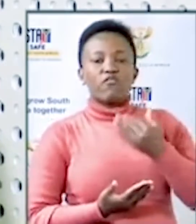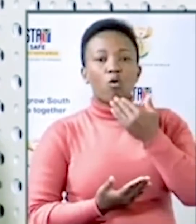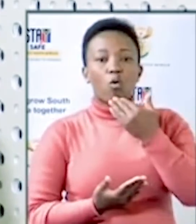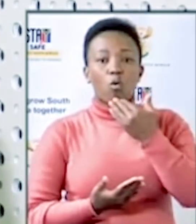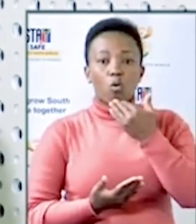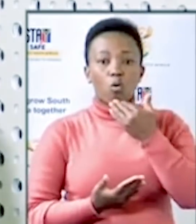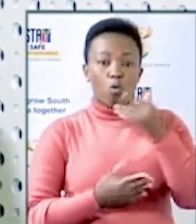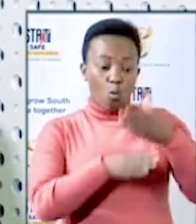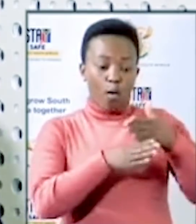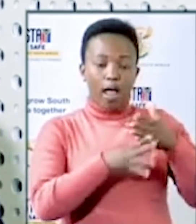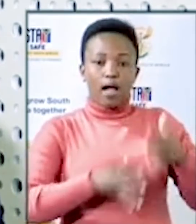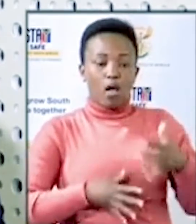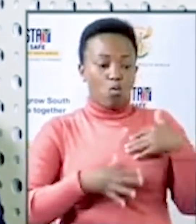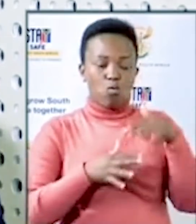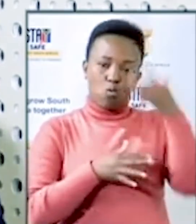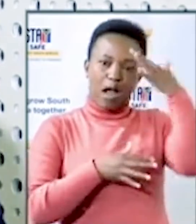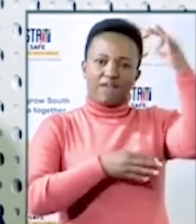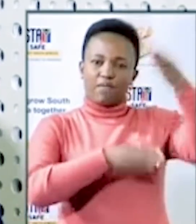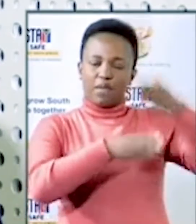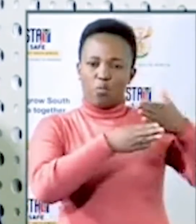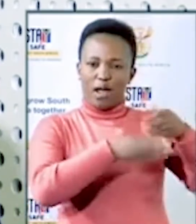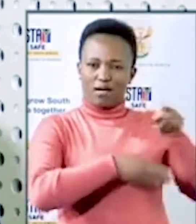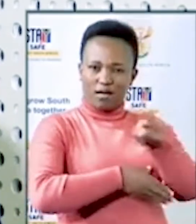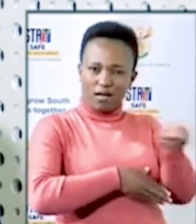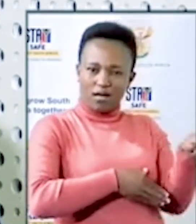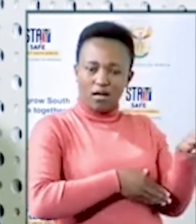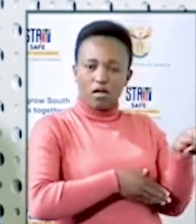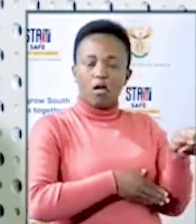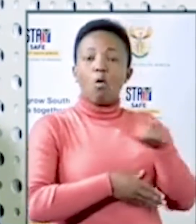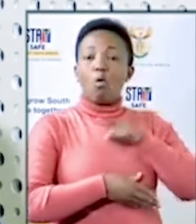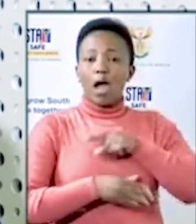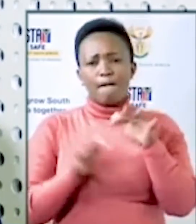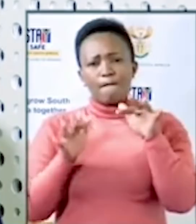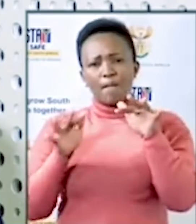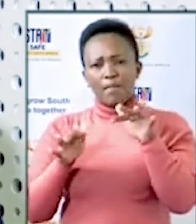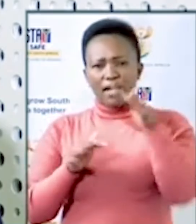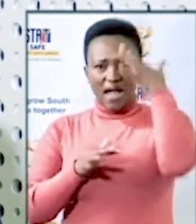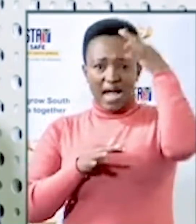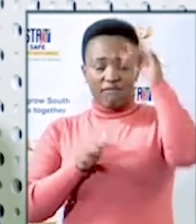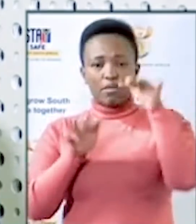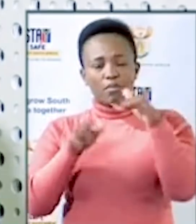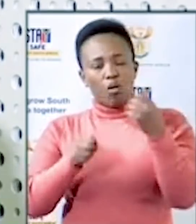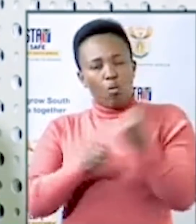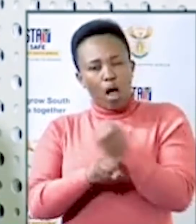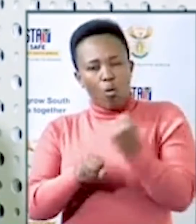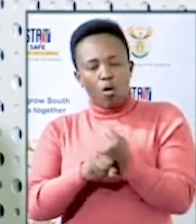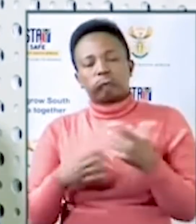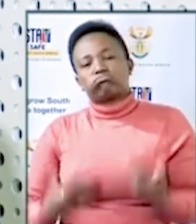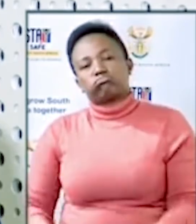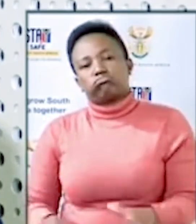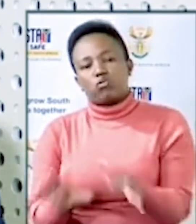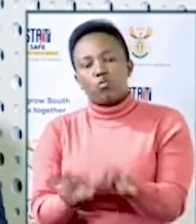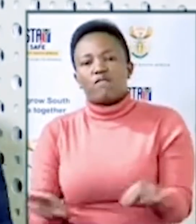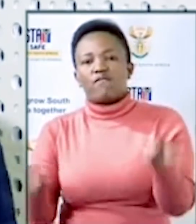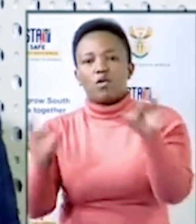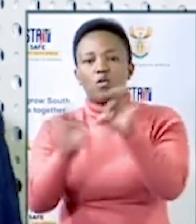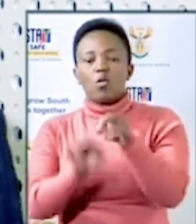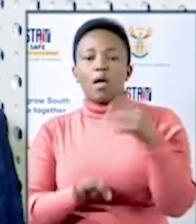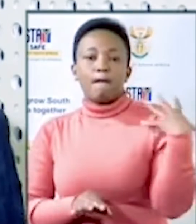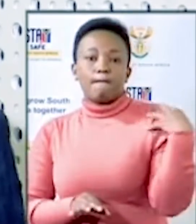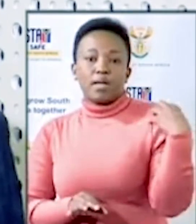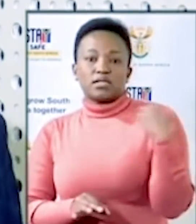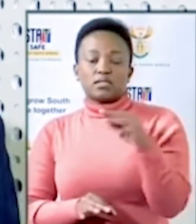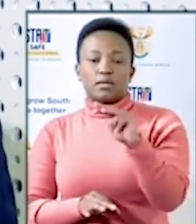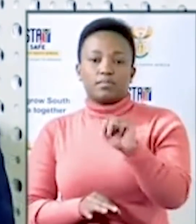service. We value the important work that public servants do. Minister Mkunu is negotiating with